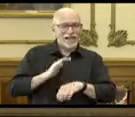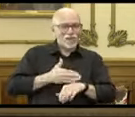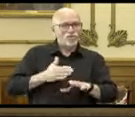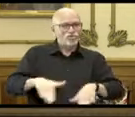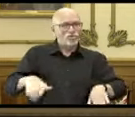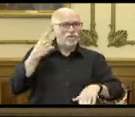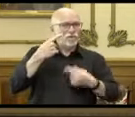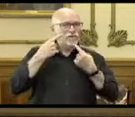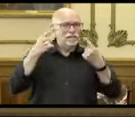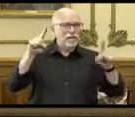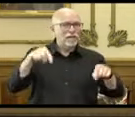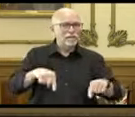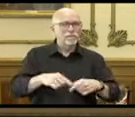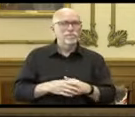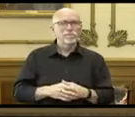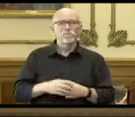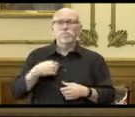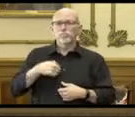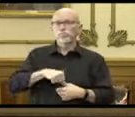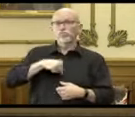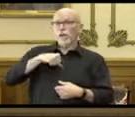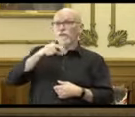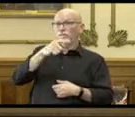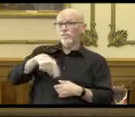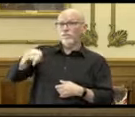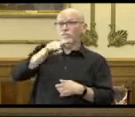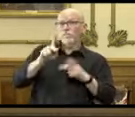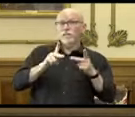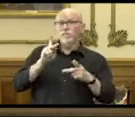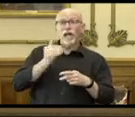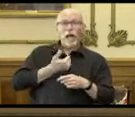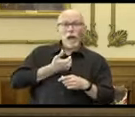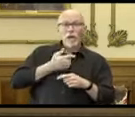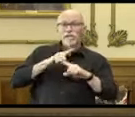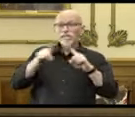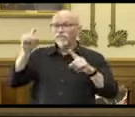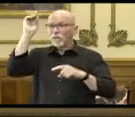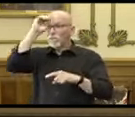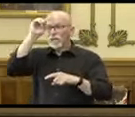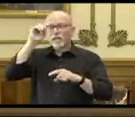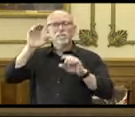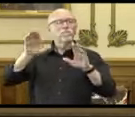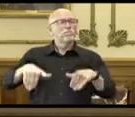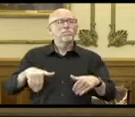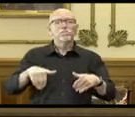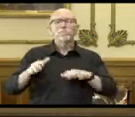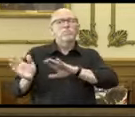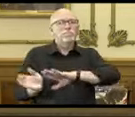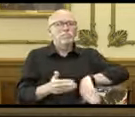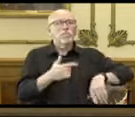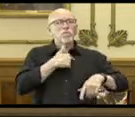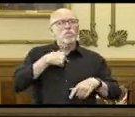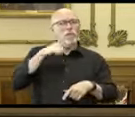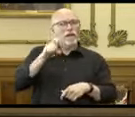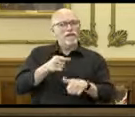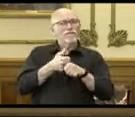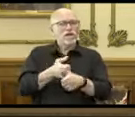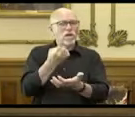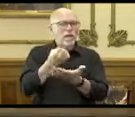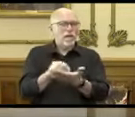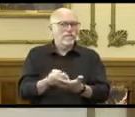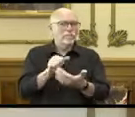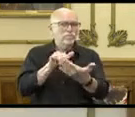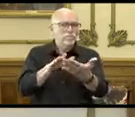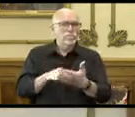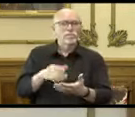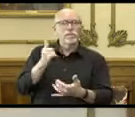success. I'm proud of Hoosiers for setting aside our differences to embrace an evidence-based approach to do just that. Dr.